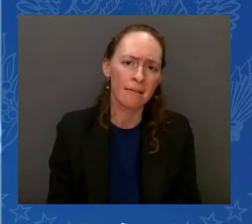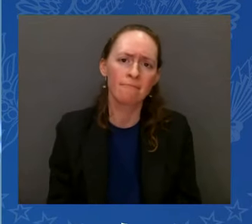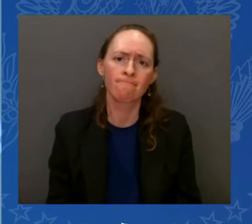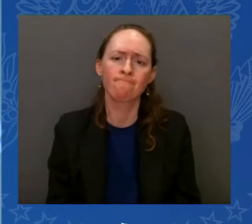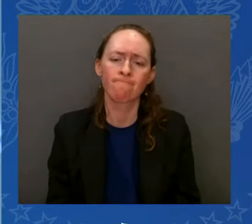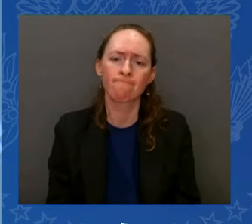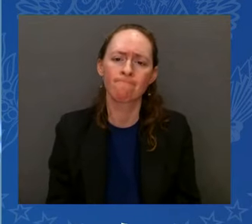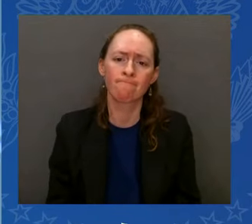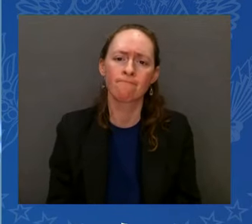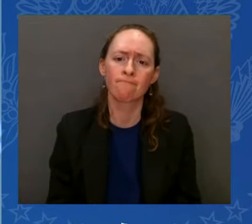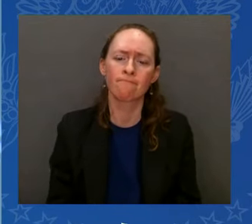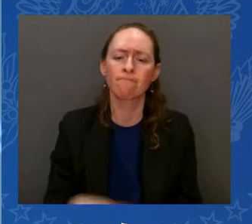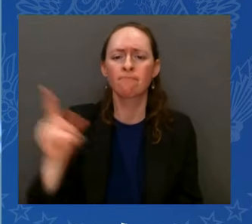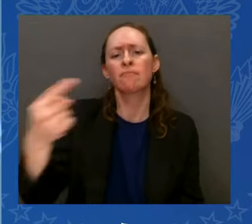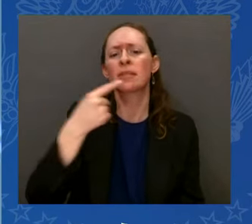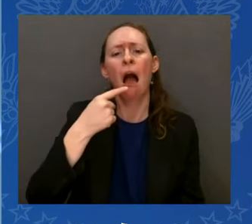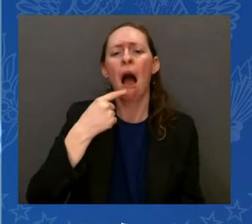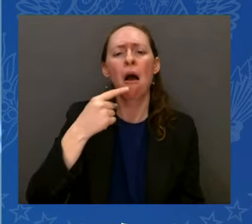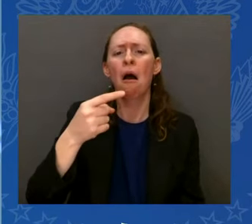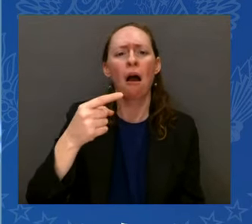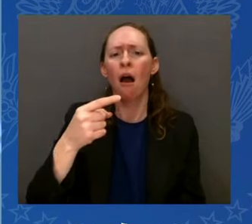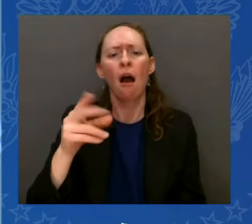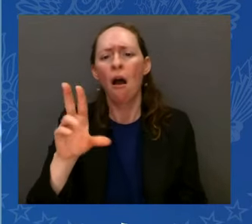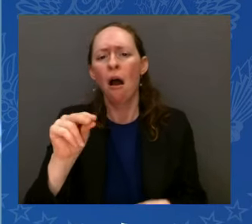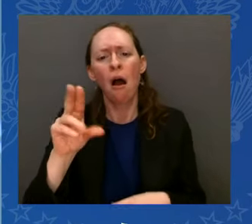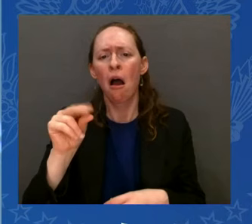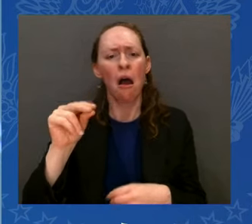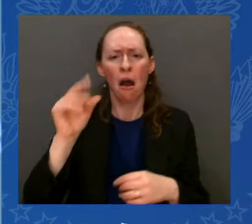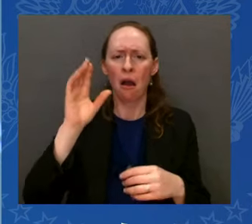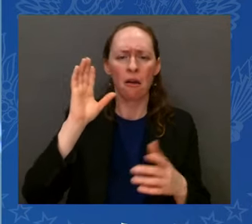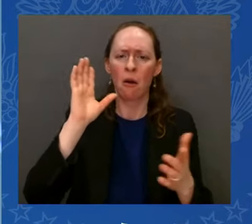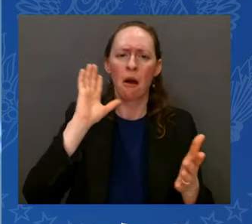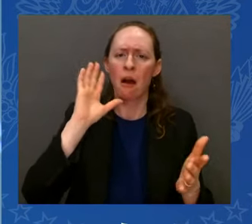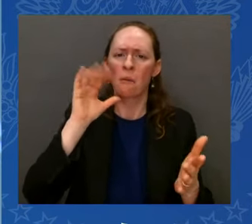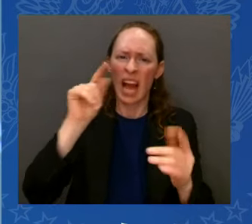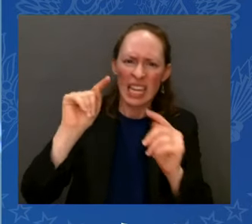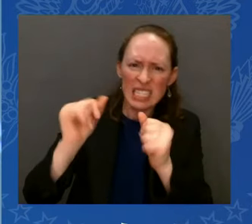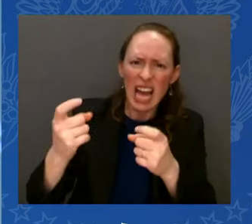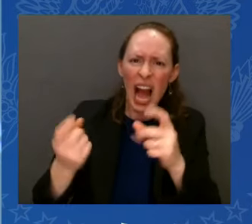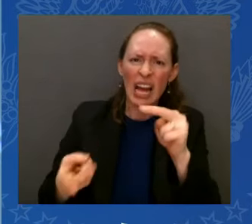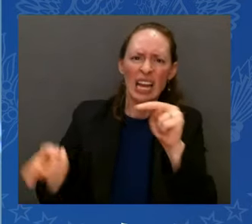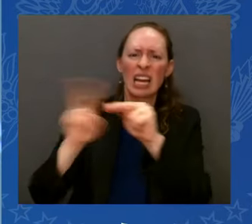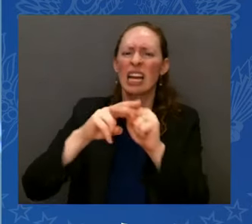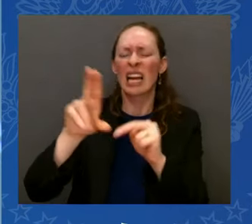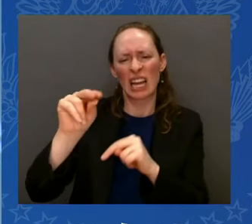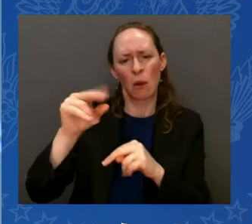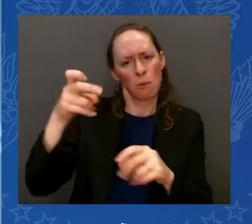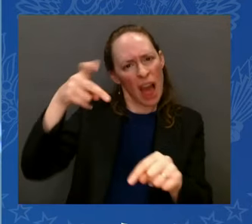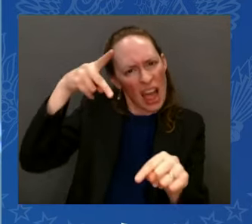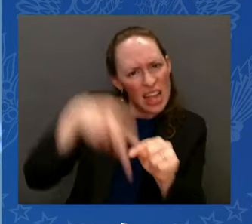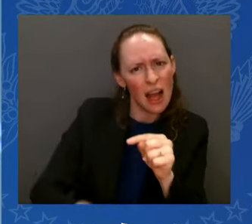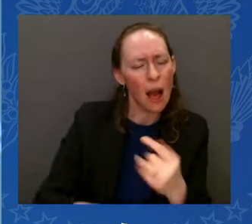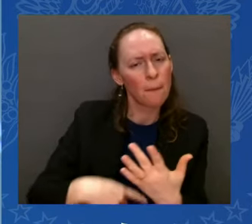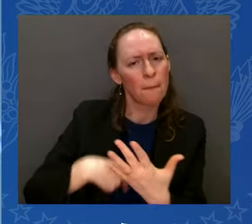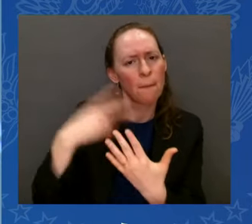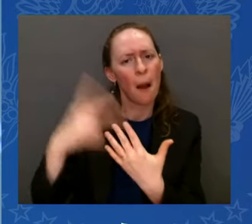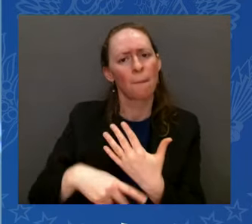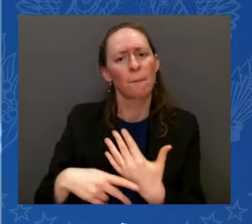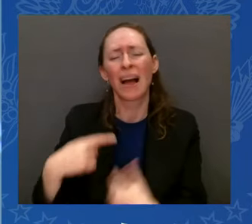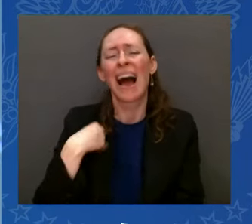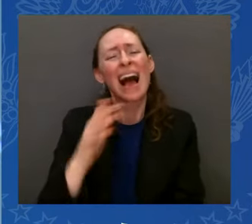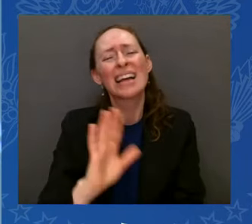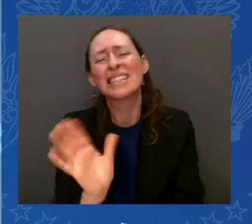So I suggested instead of making threats about the debt ceiling, which would be catastrophic, let's just lay out our